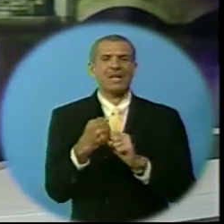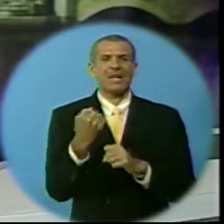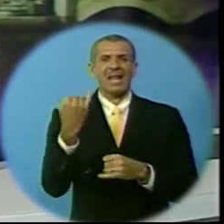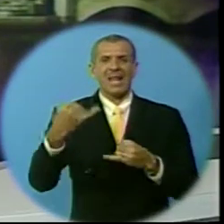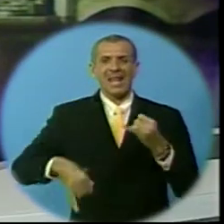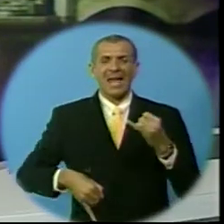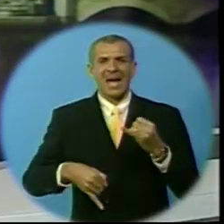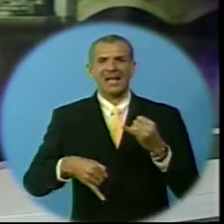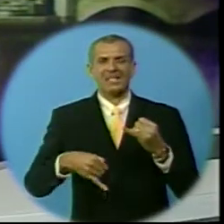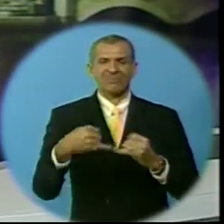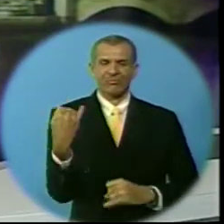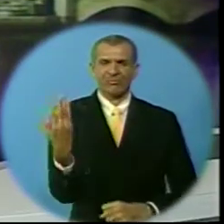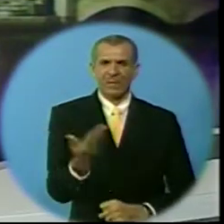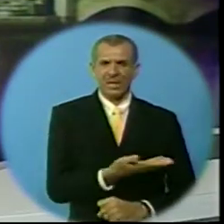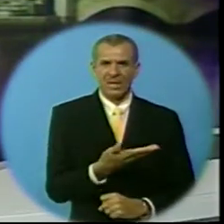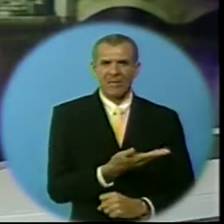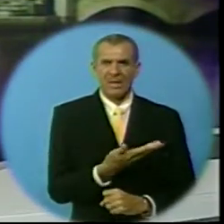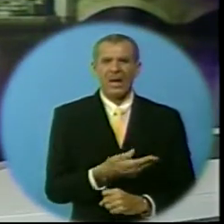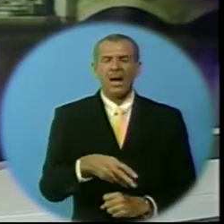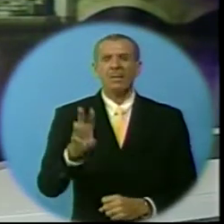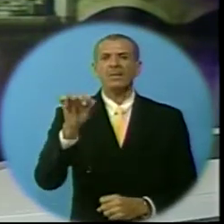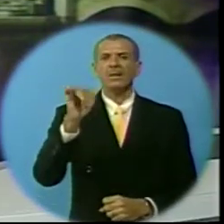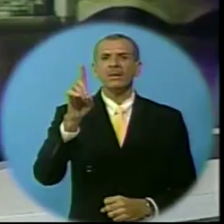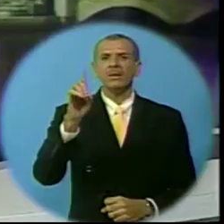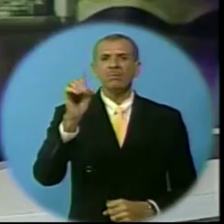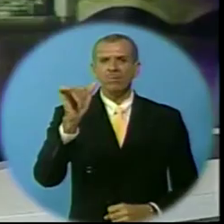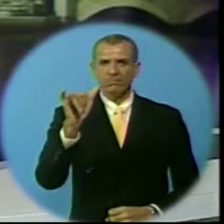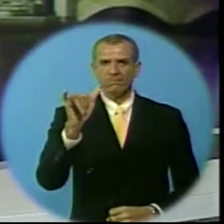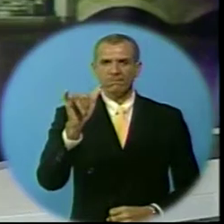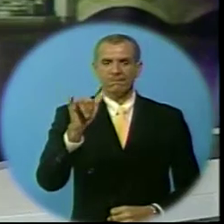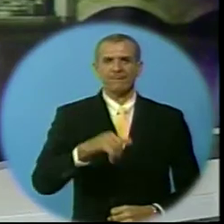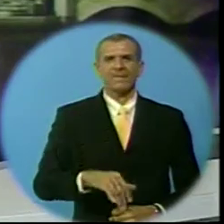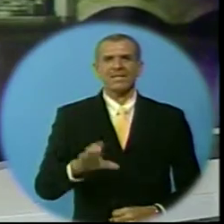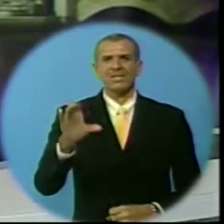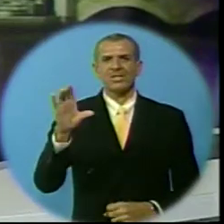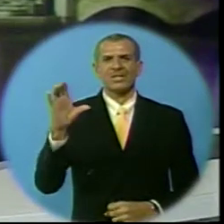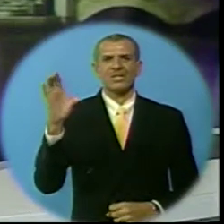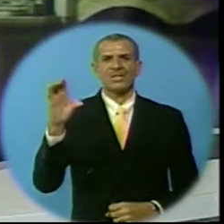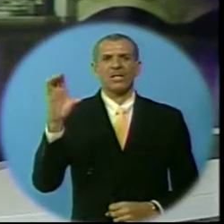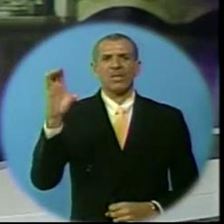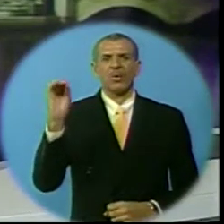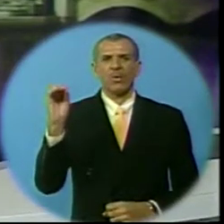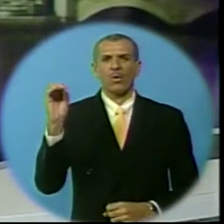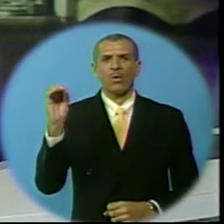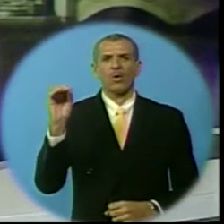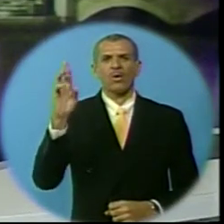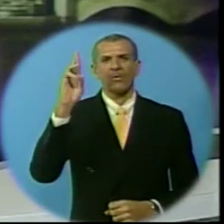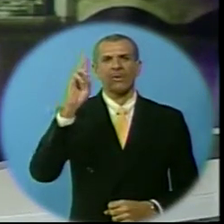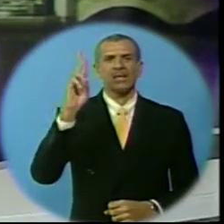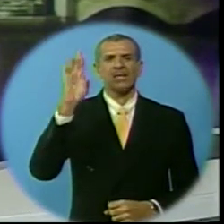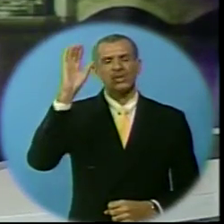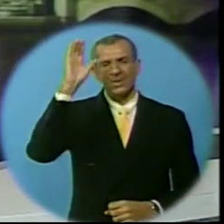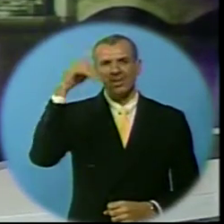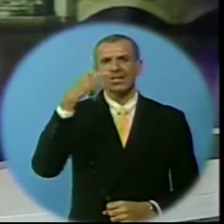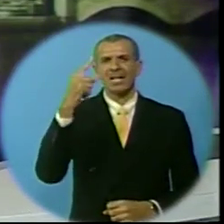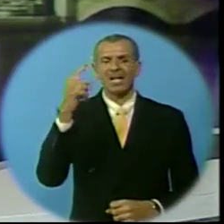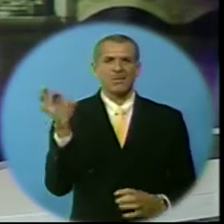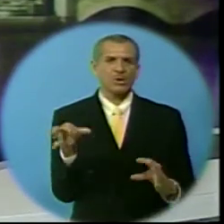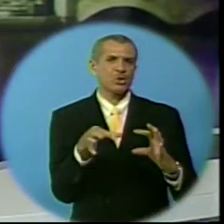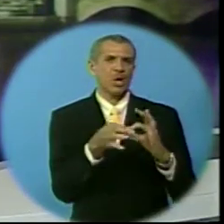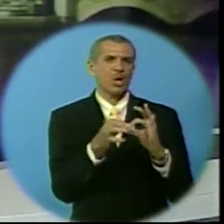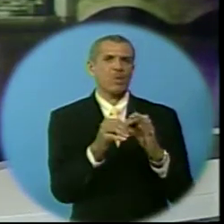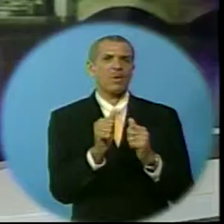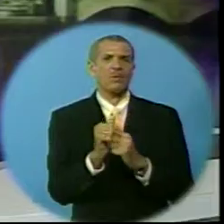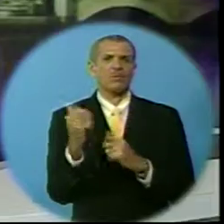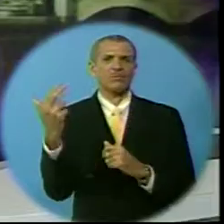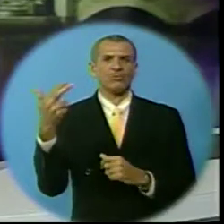the tours at its old Wildey location, Chief Commercial Officer Ray Chiatao says they will again be partnering with cruise